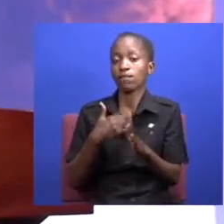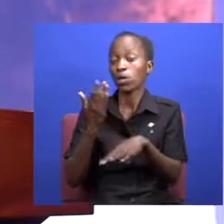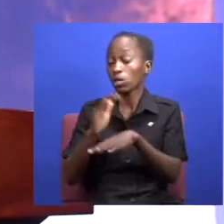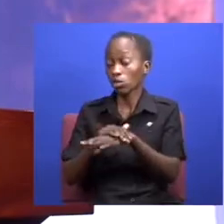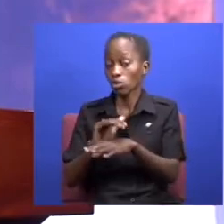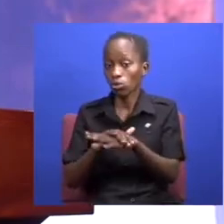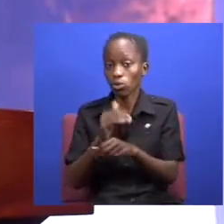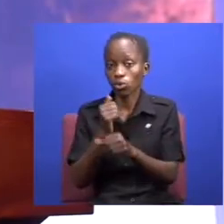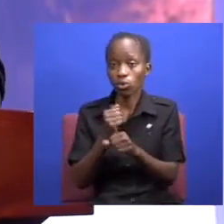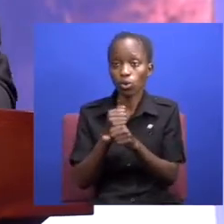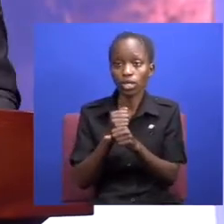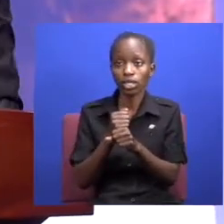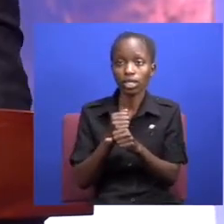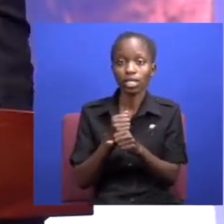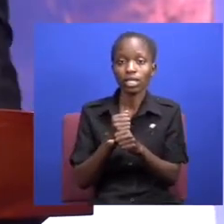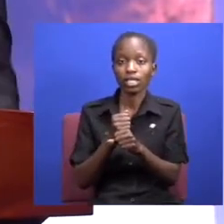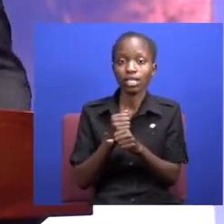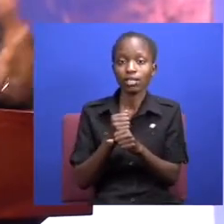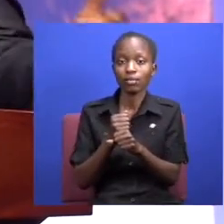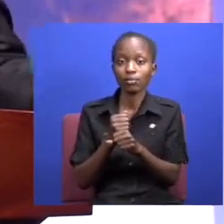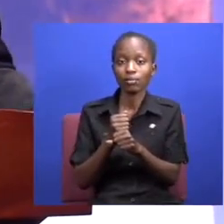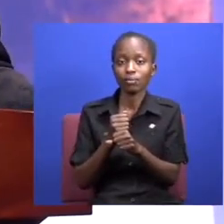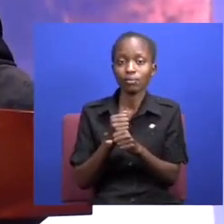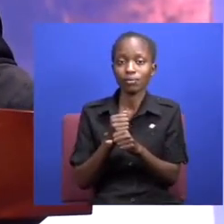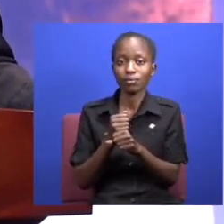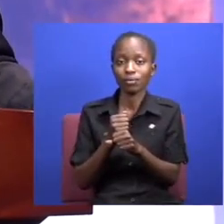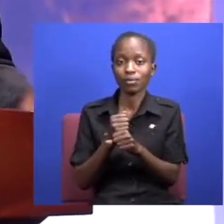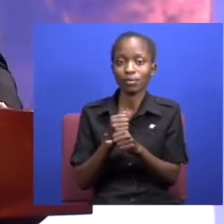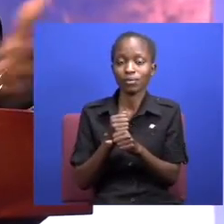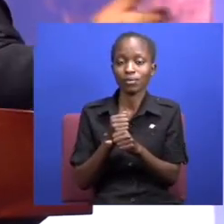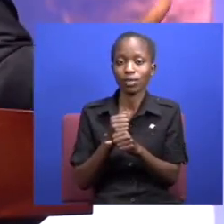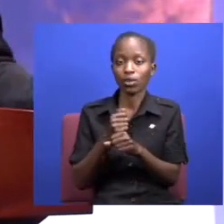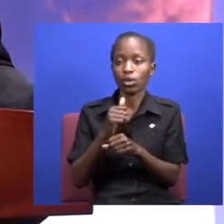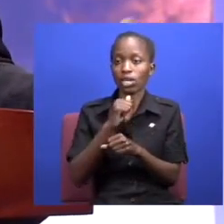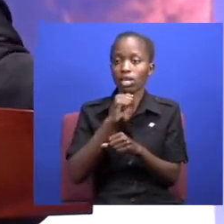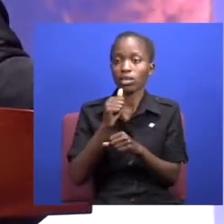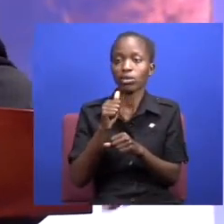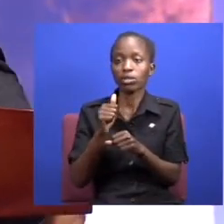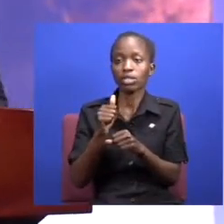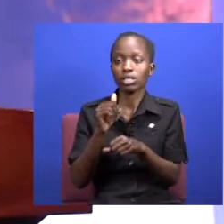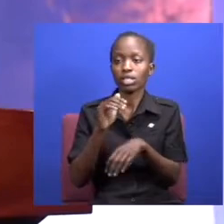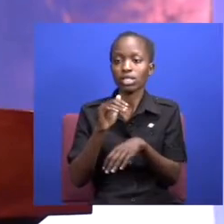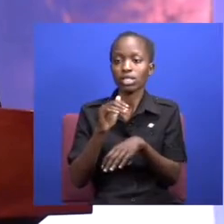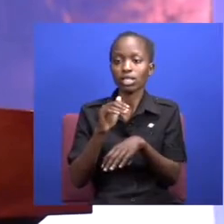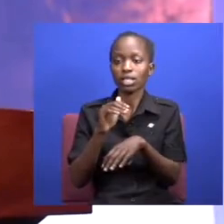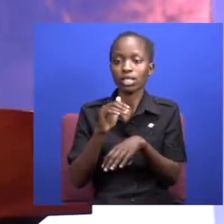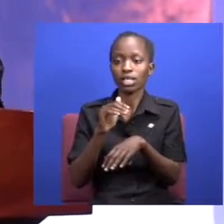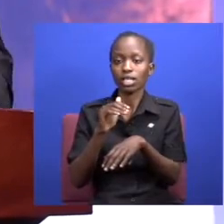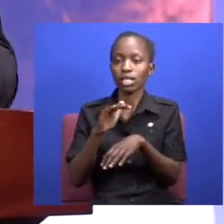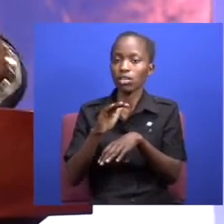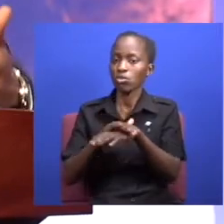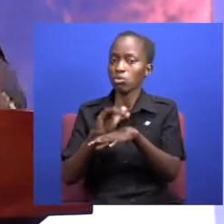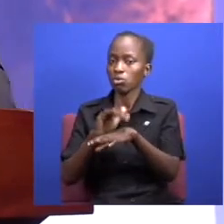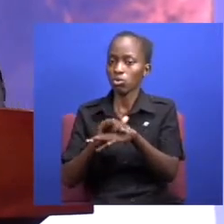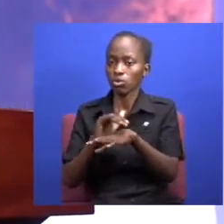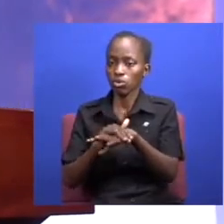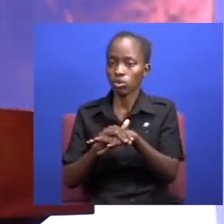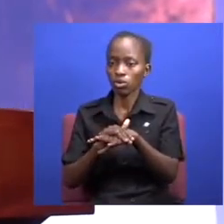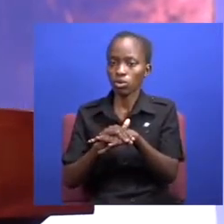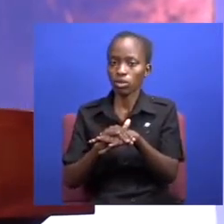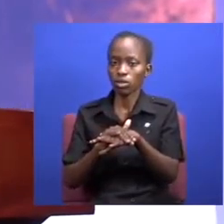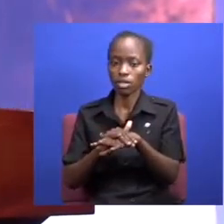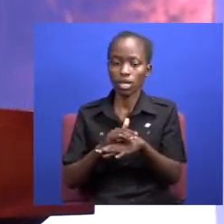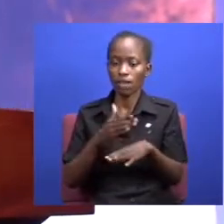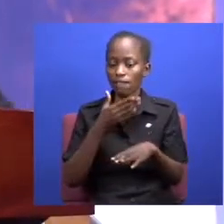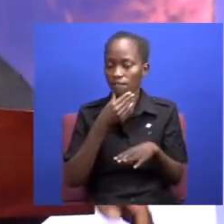good works. You see, in and of ourselves, we are not naturally good fathers or good husbands